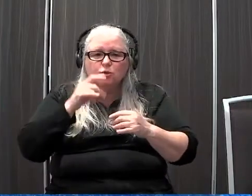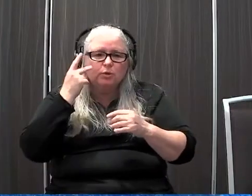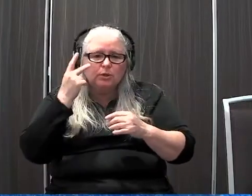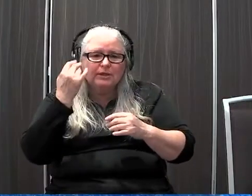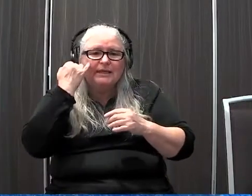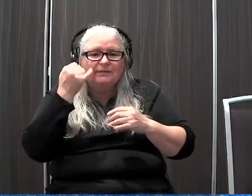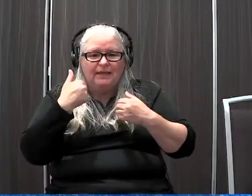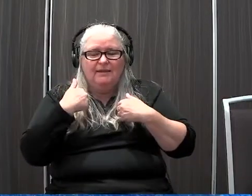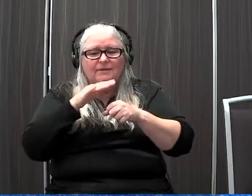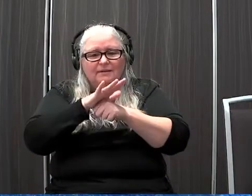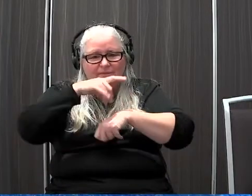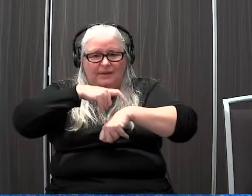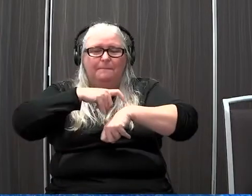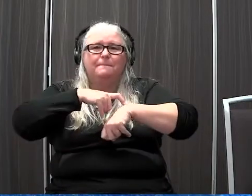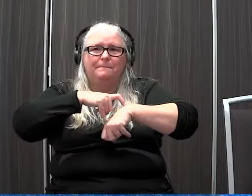time.